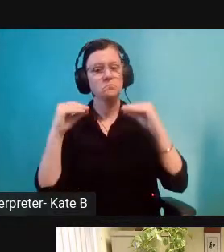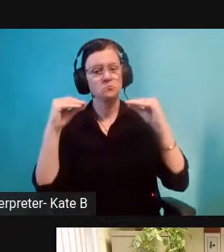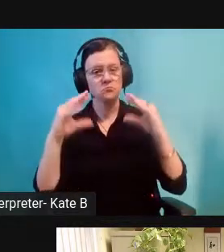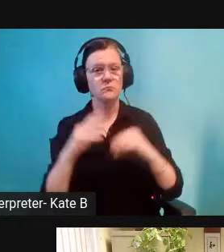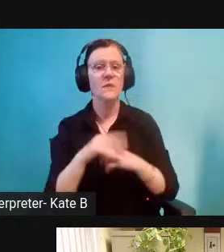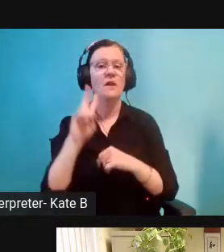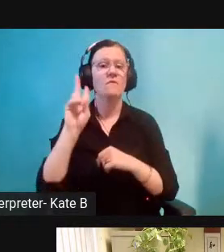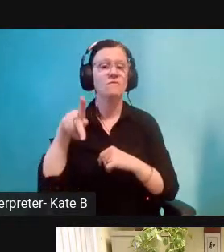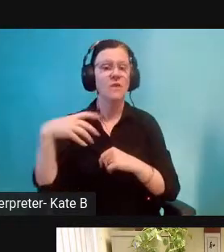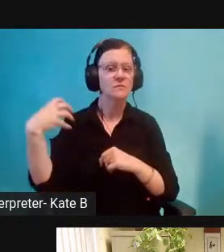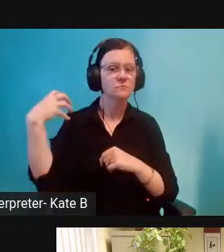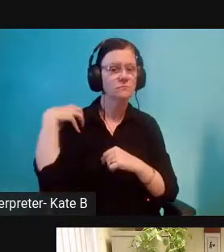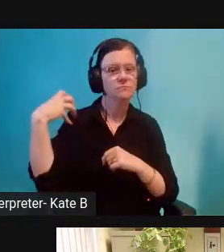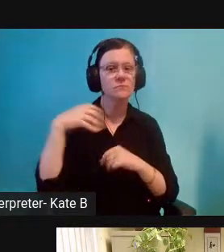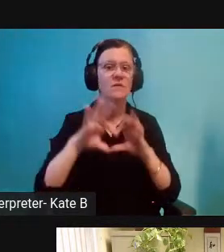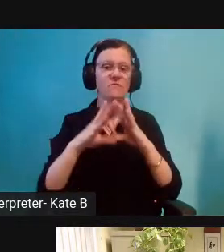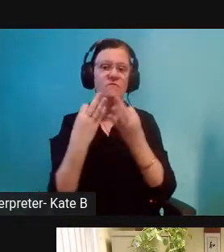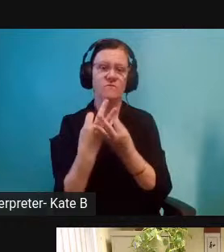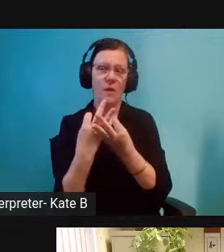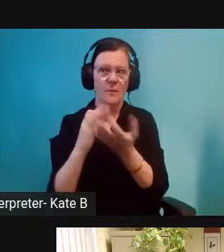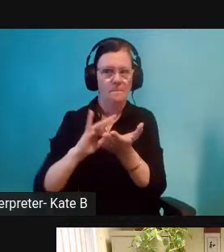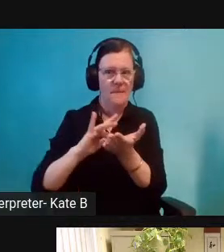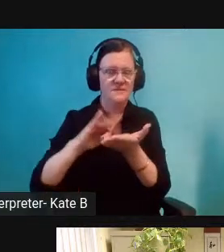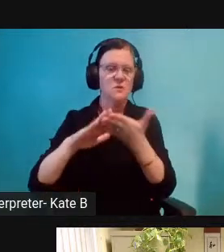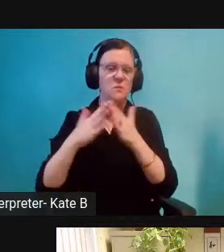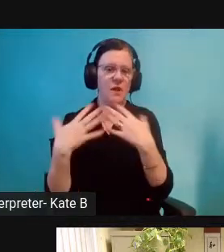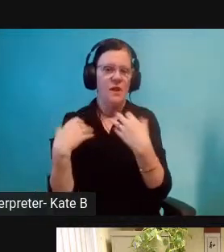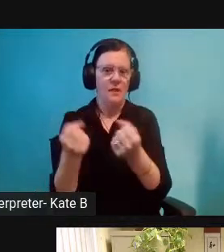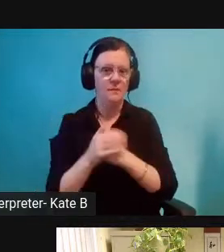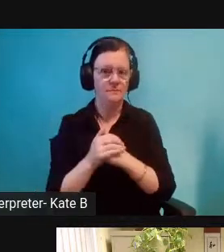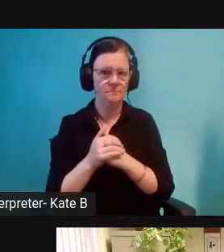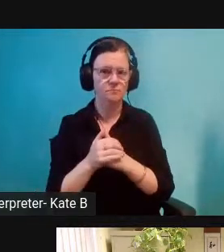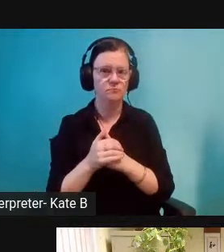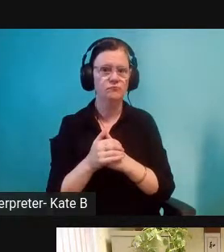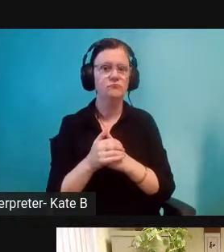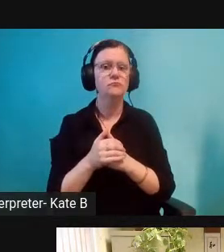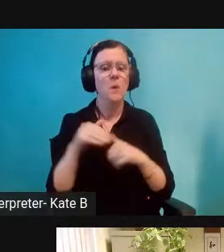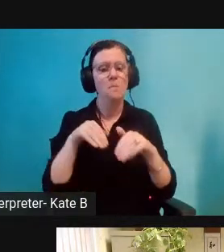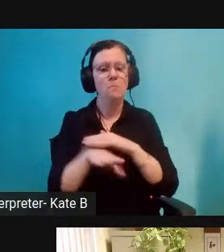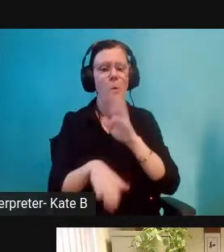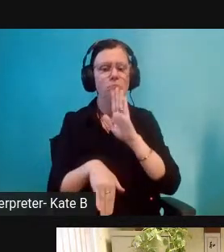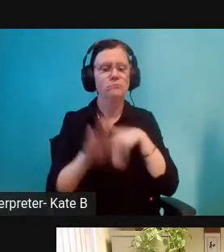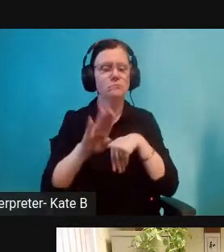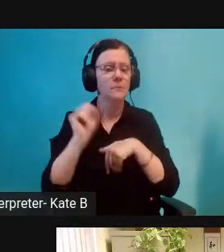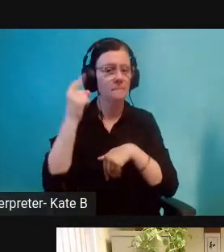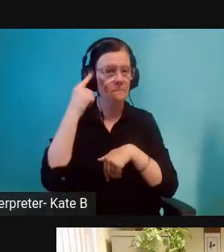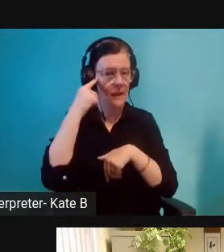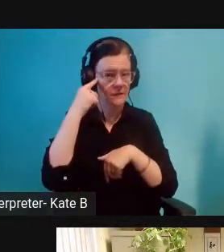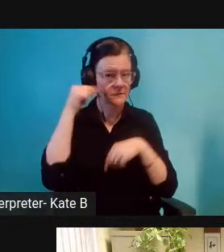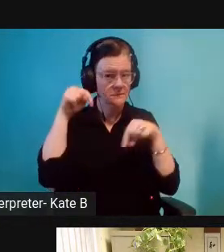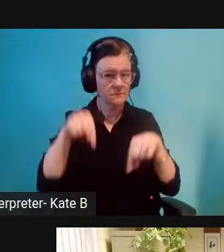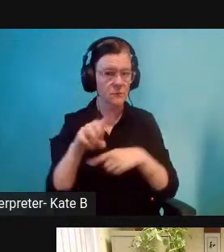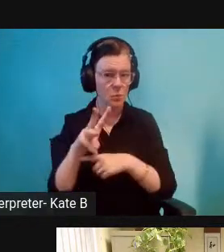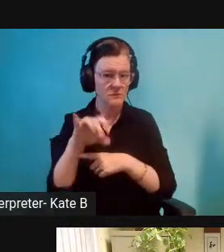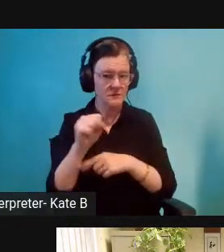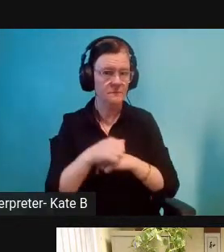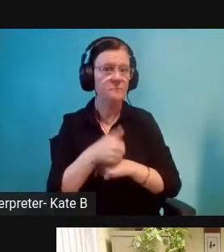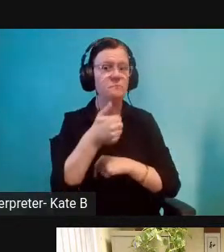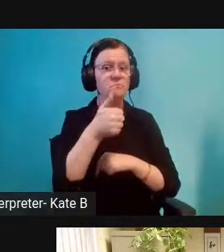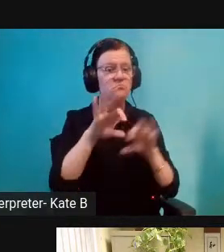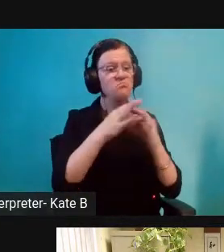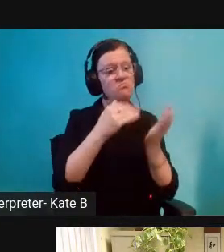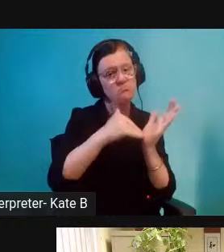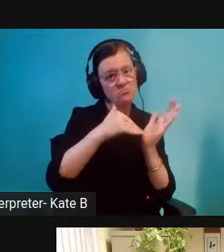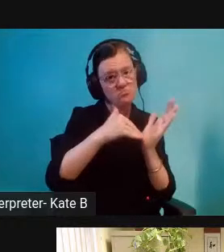in the Department of Family Medicine and Community Health. A native of Madison, Wisconsin, Bill found himself working as a family